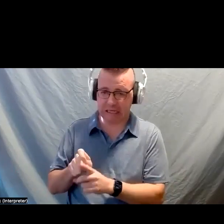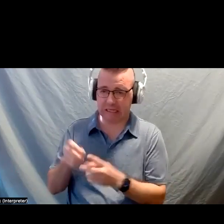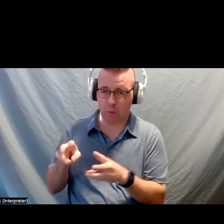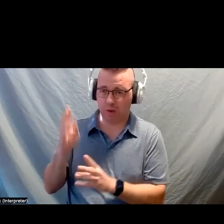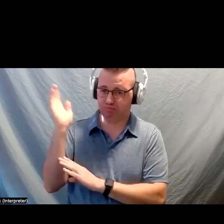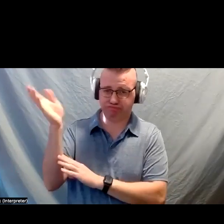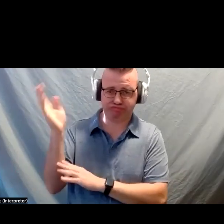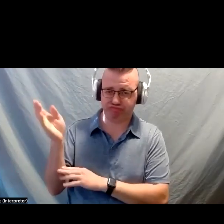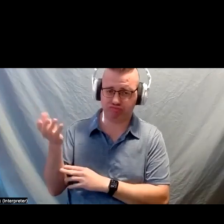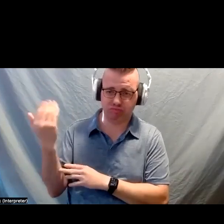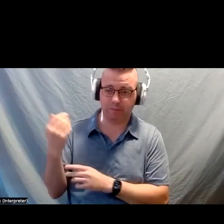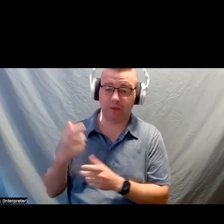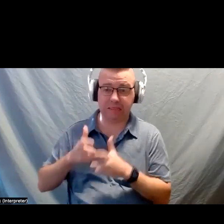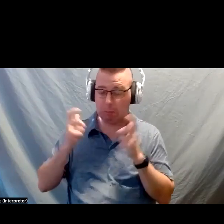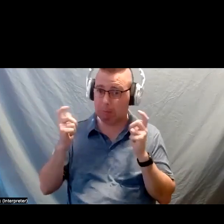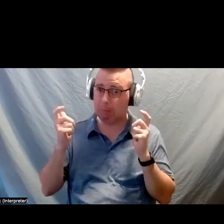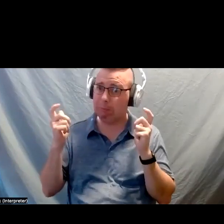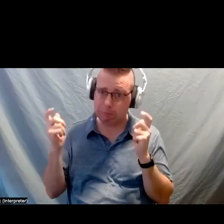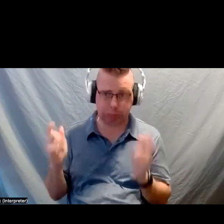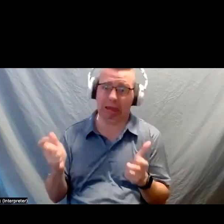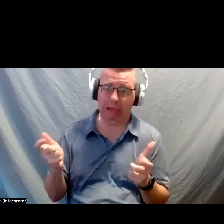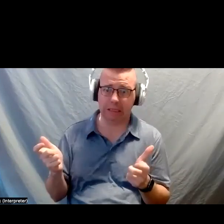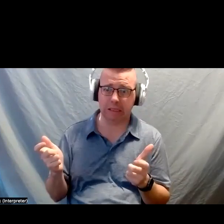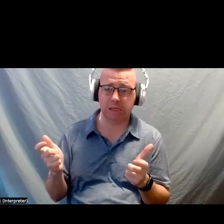is indeed a gigantic,